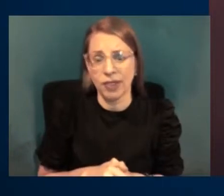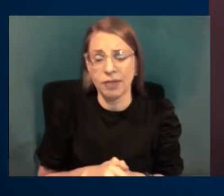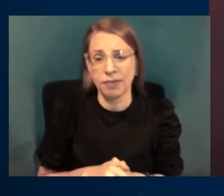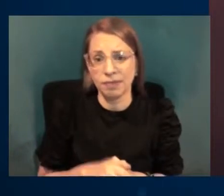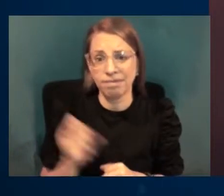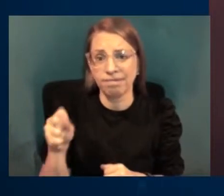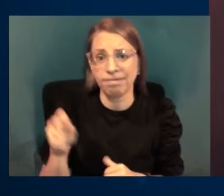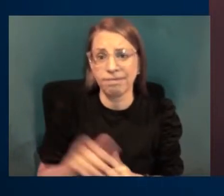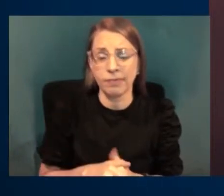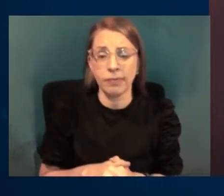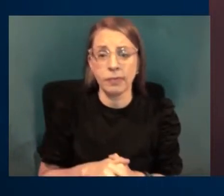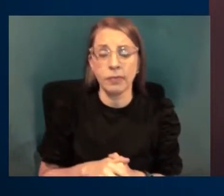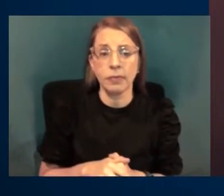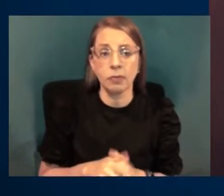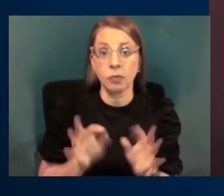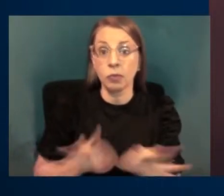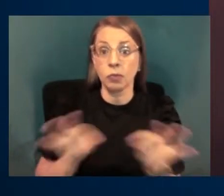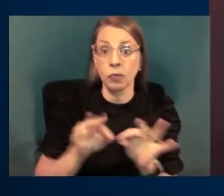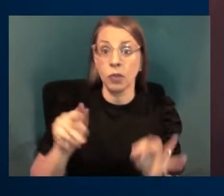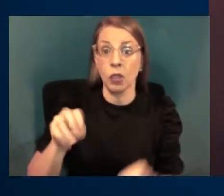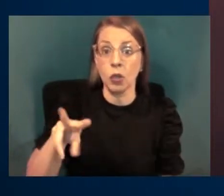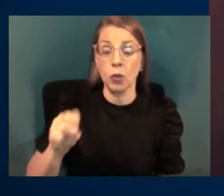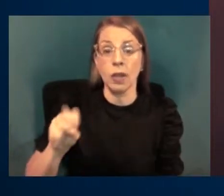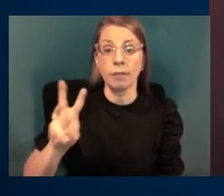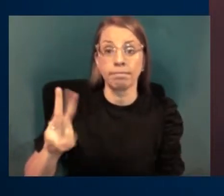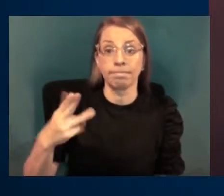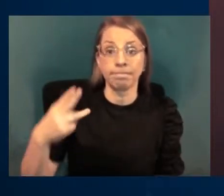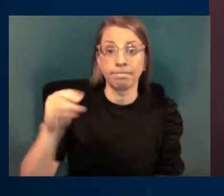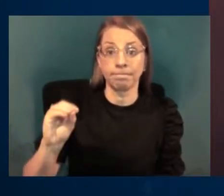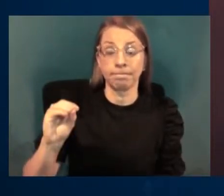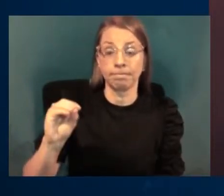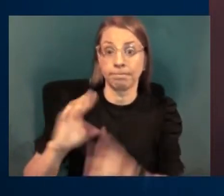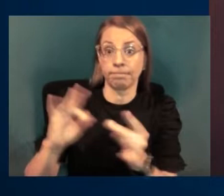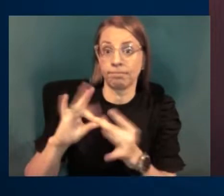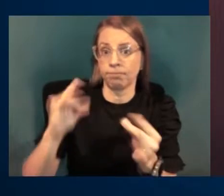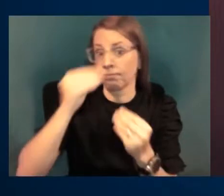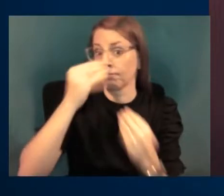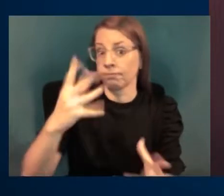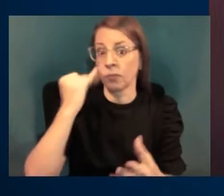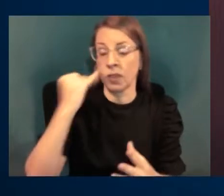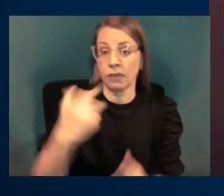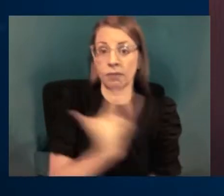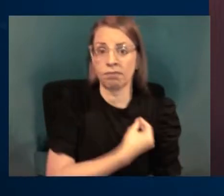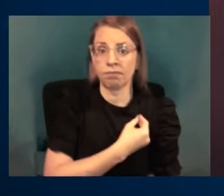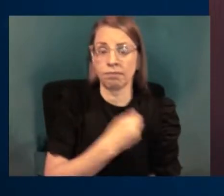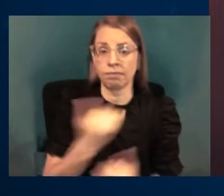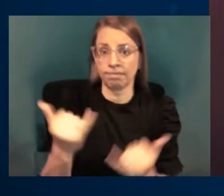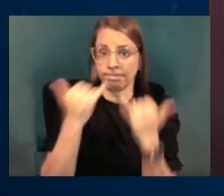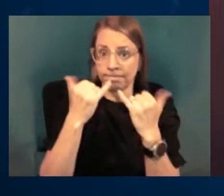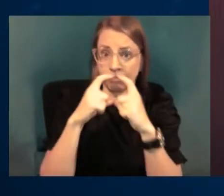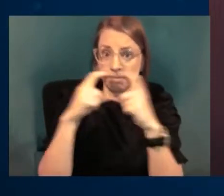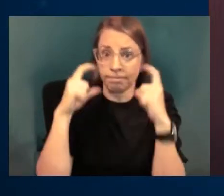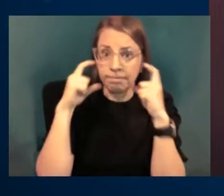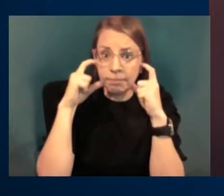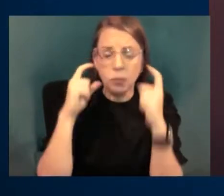lot of big news. So first, the World Health Organization says, I don't care if you've been vaccinated, keep your masks on. What do you think?